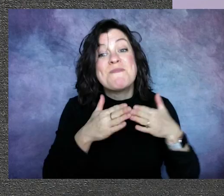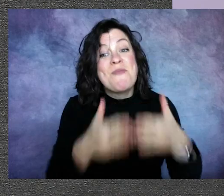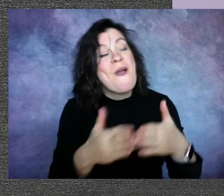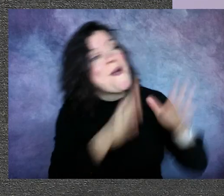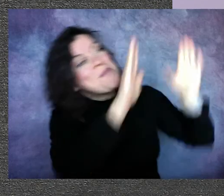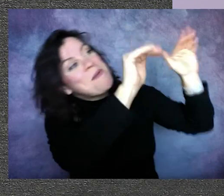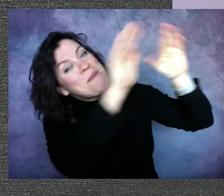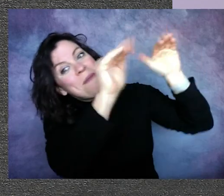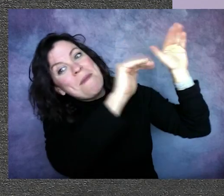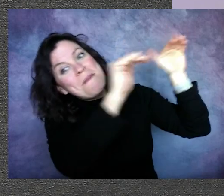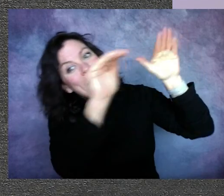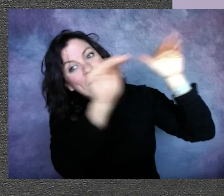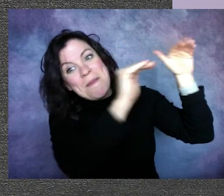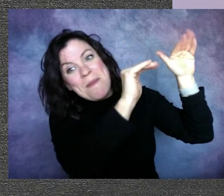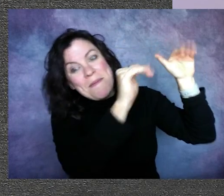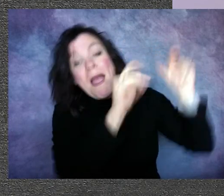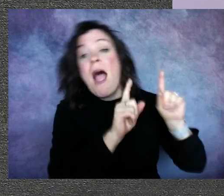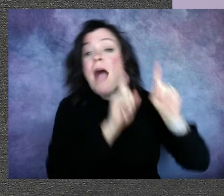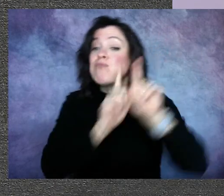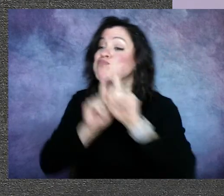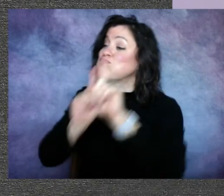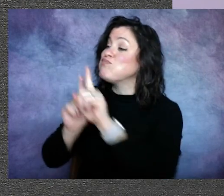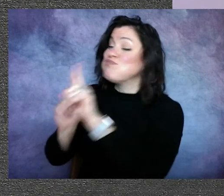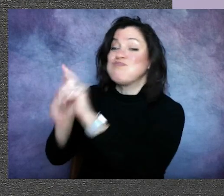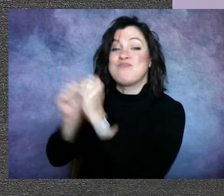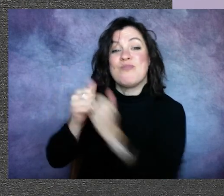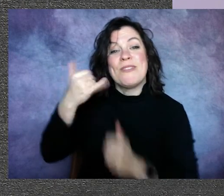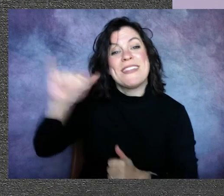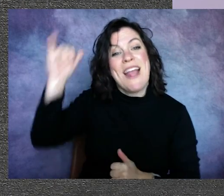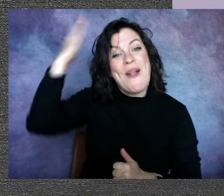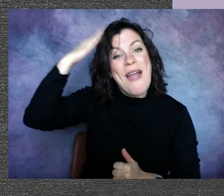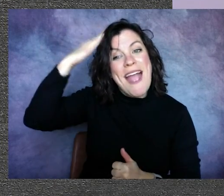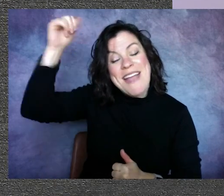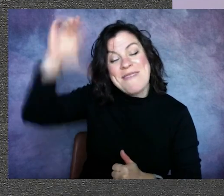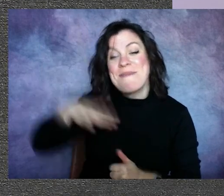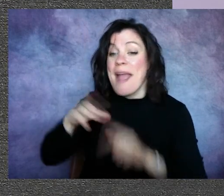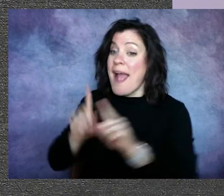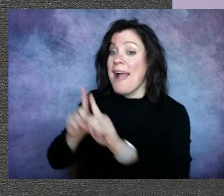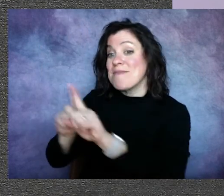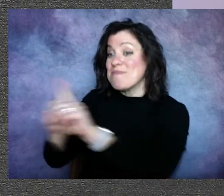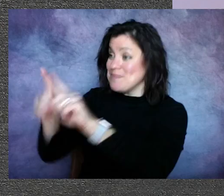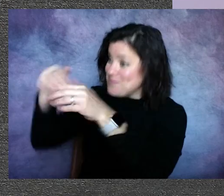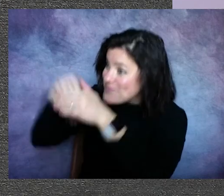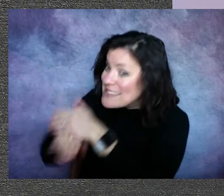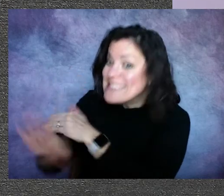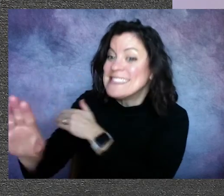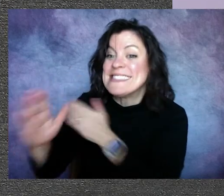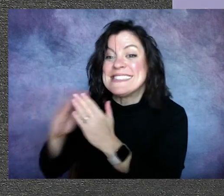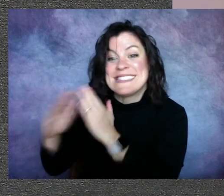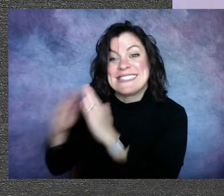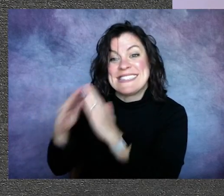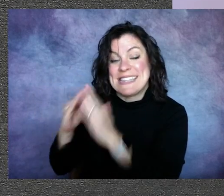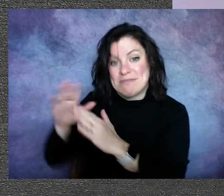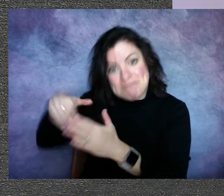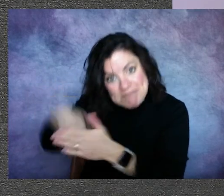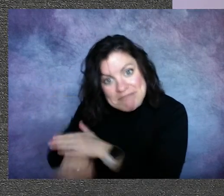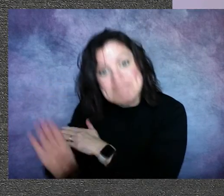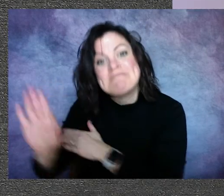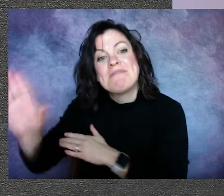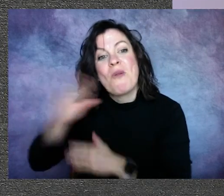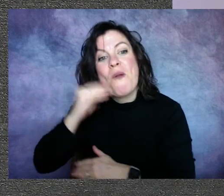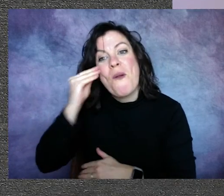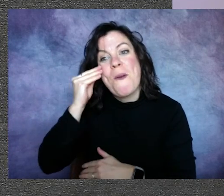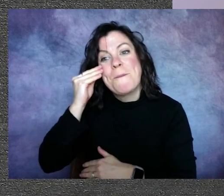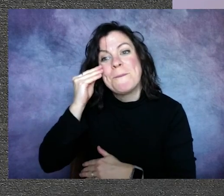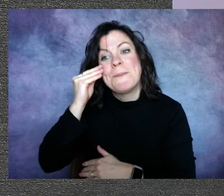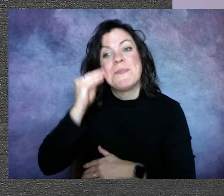the man with the yellow hat walked off the ship, onto the shore, and on into the city to the man's house.